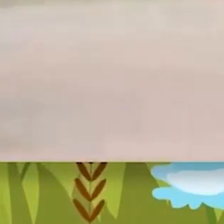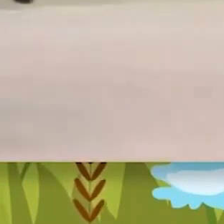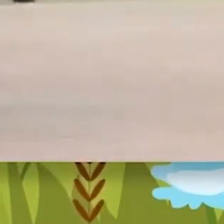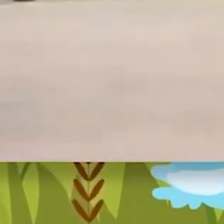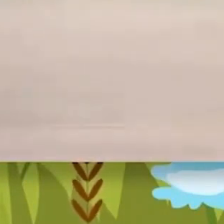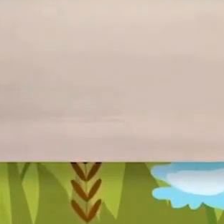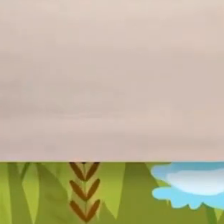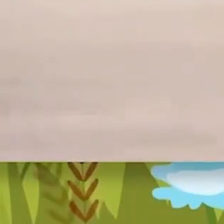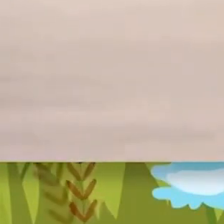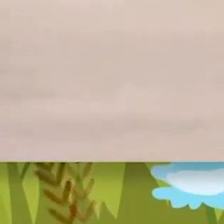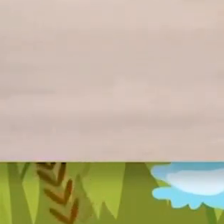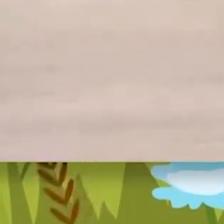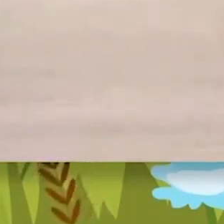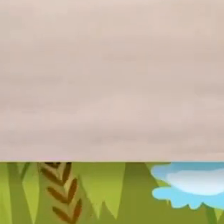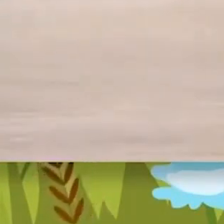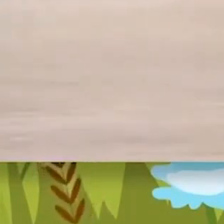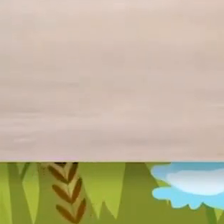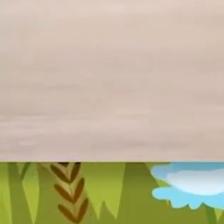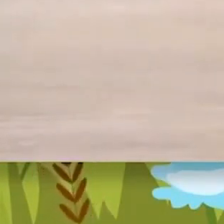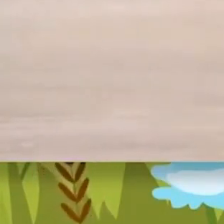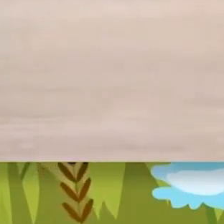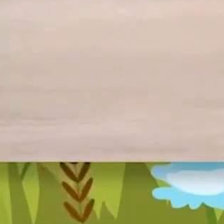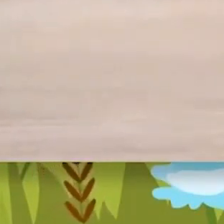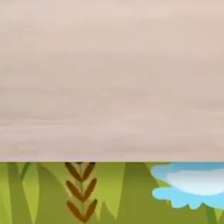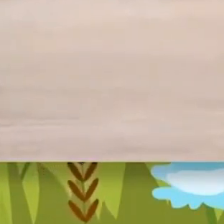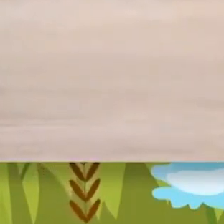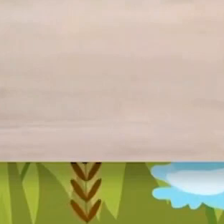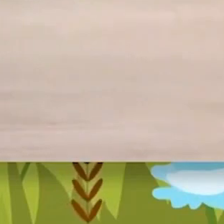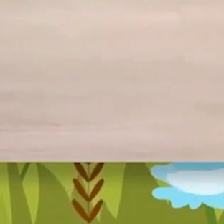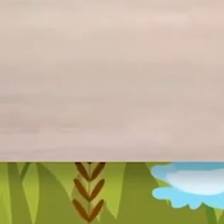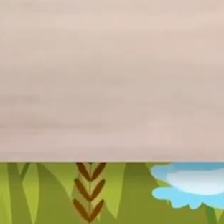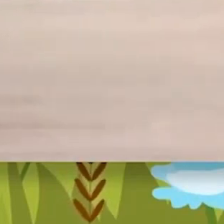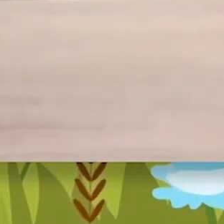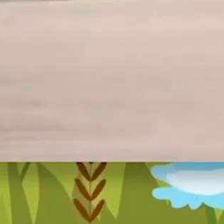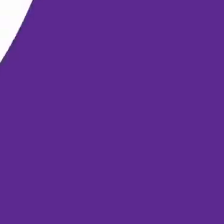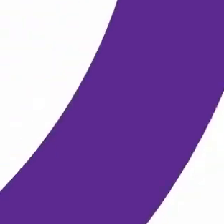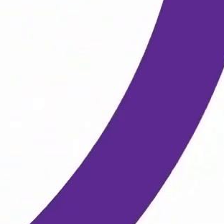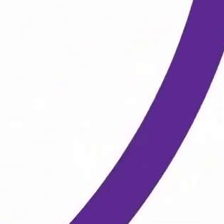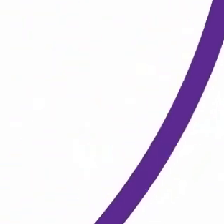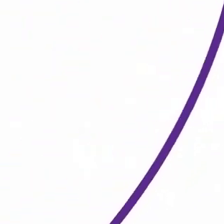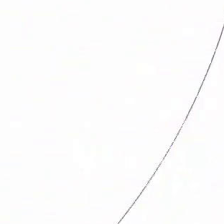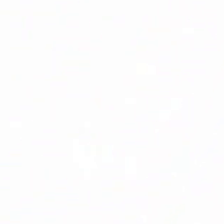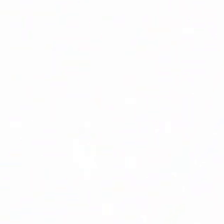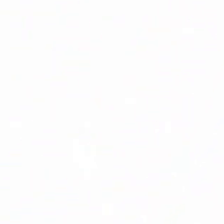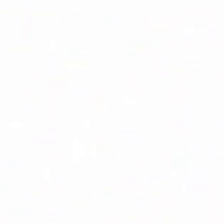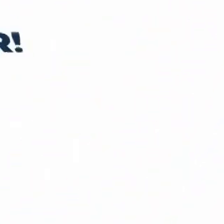eye. Hey, our rocking chicken is ready. That's all for me, friends. Bye!